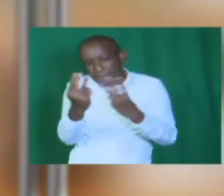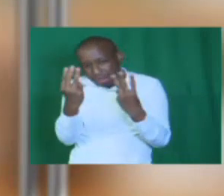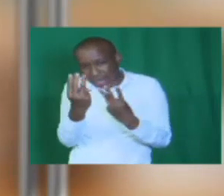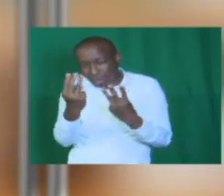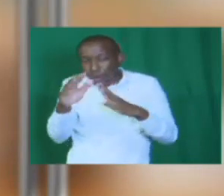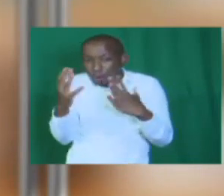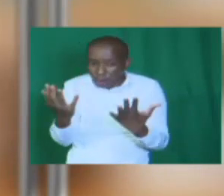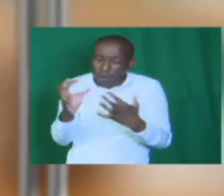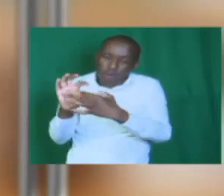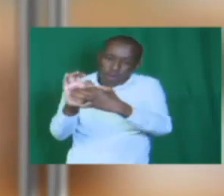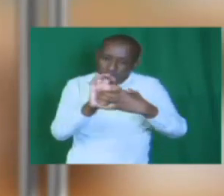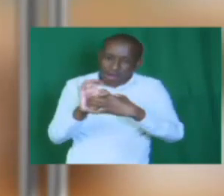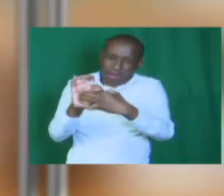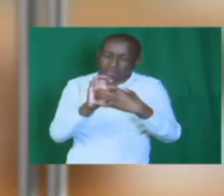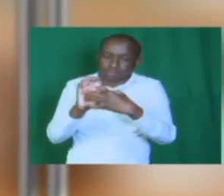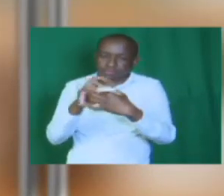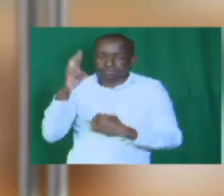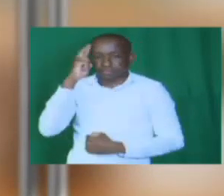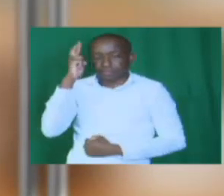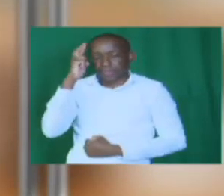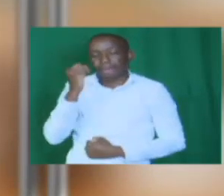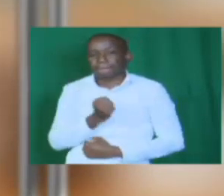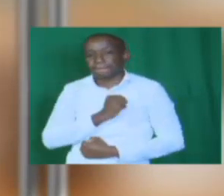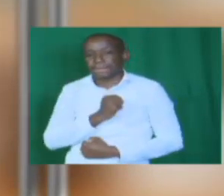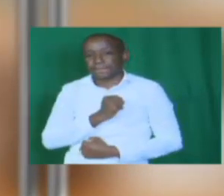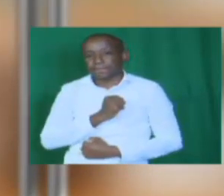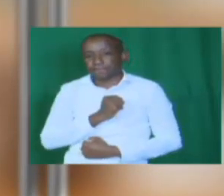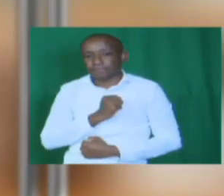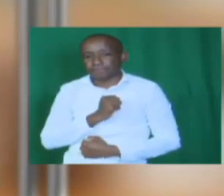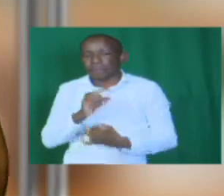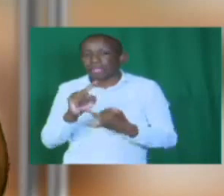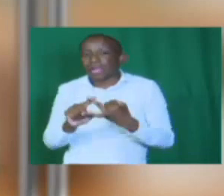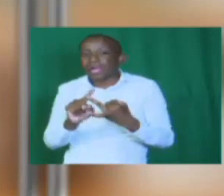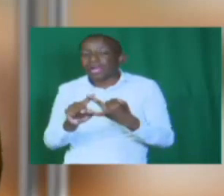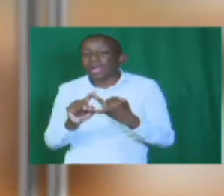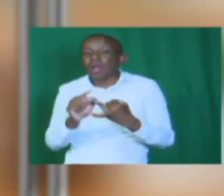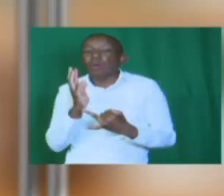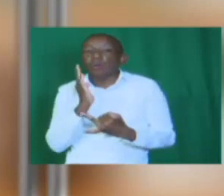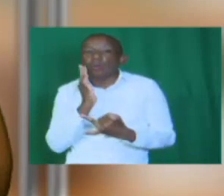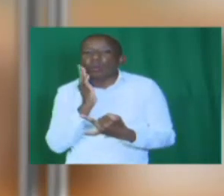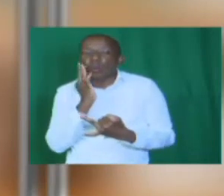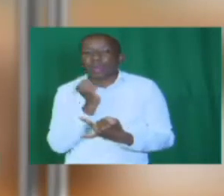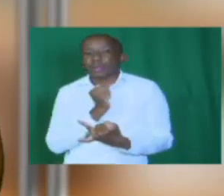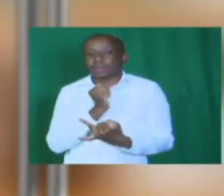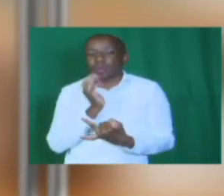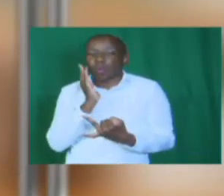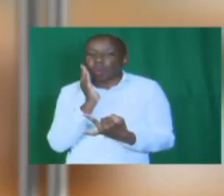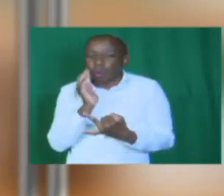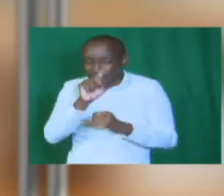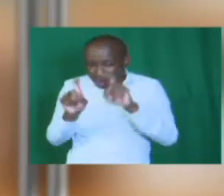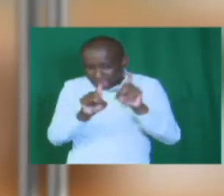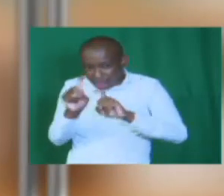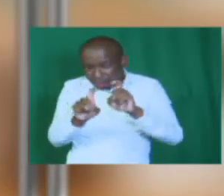an organization. We also have the when question. The when